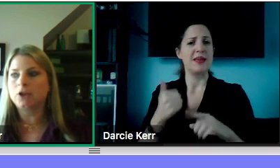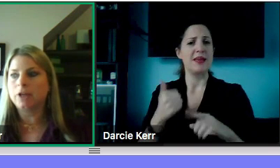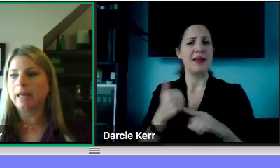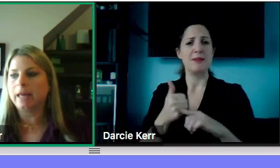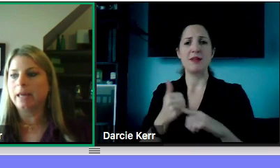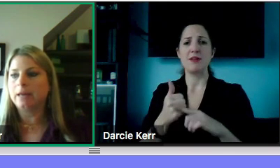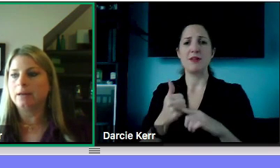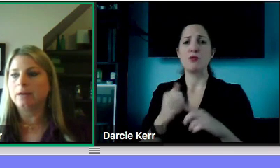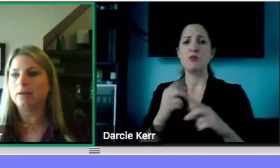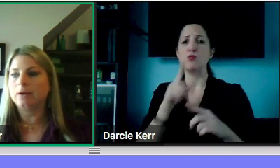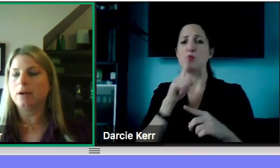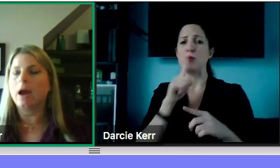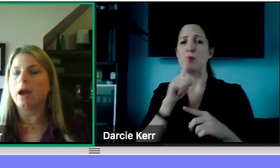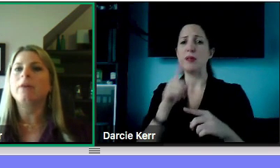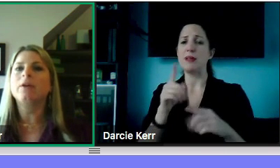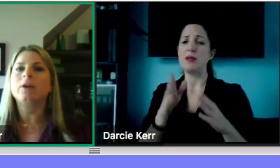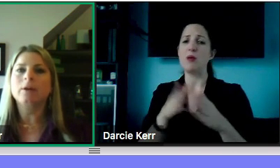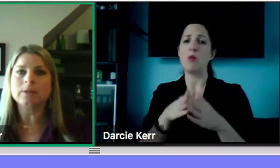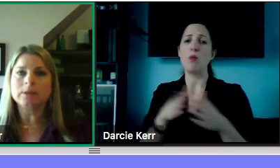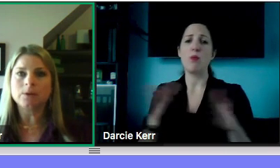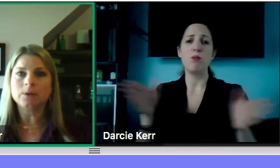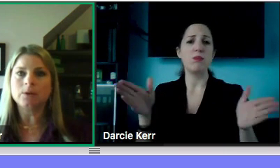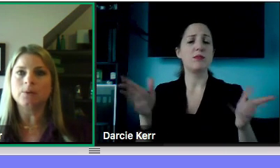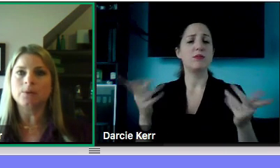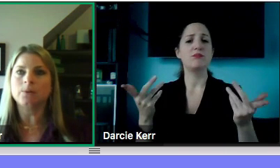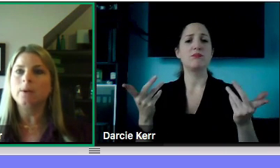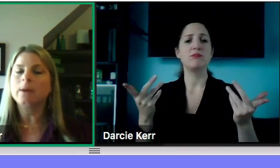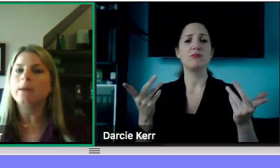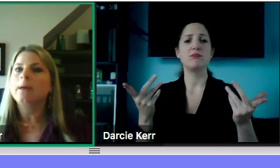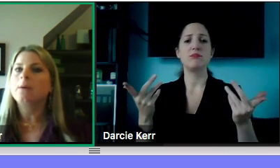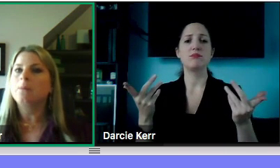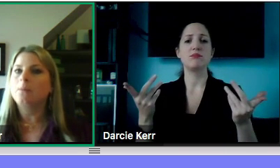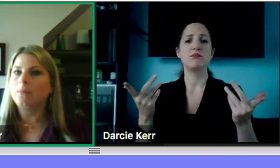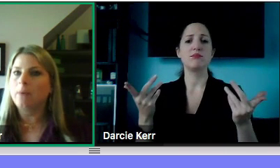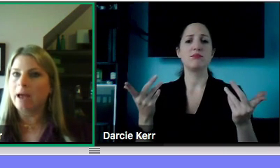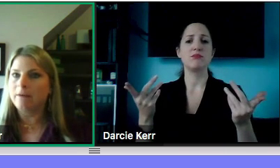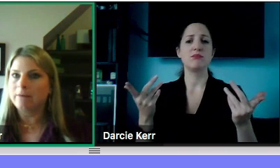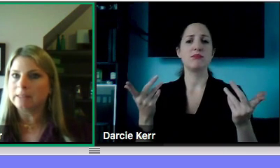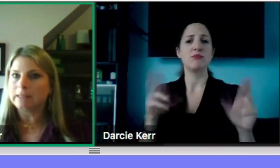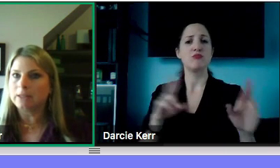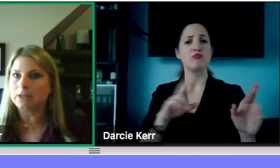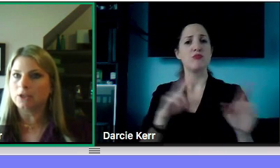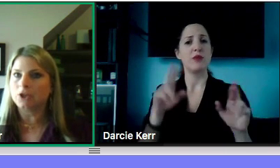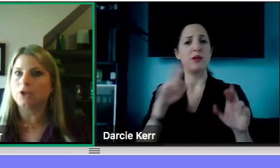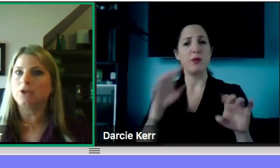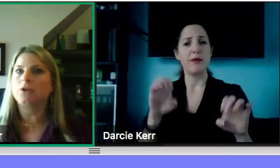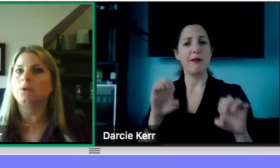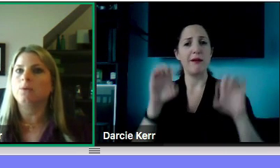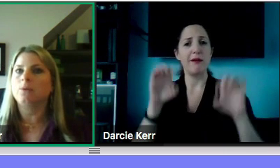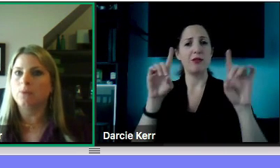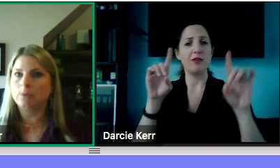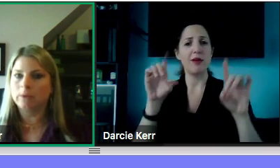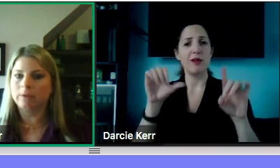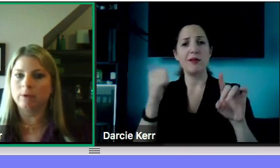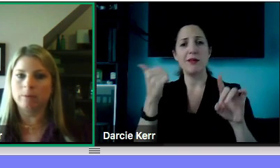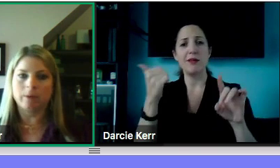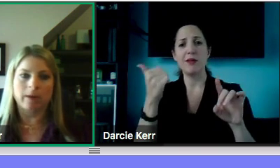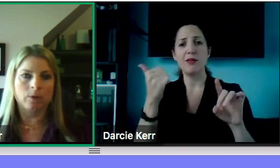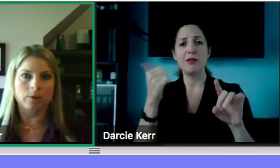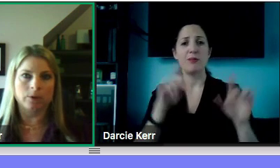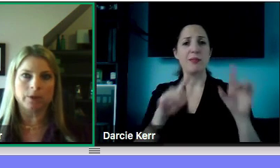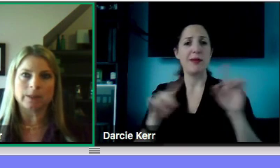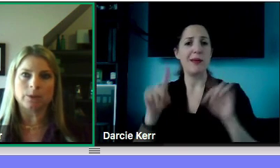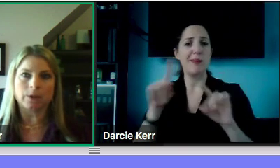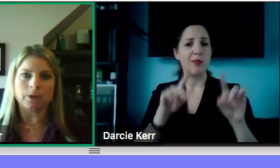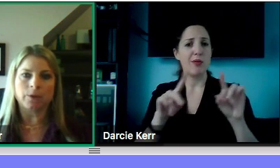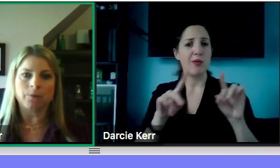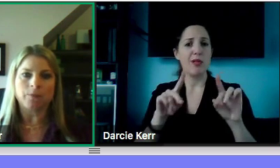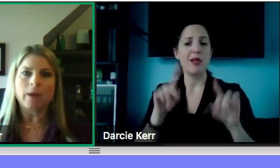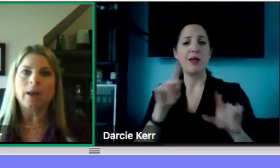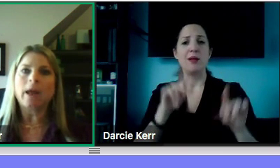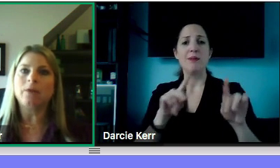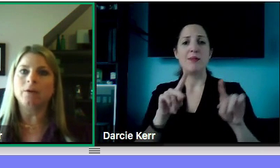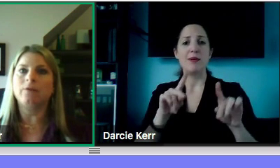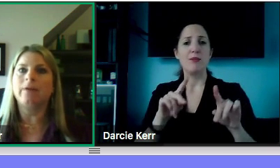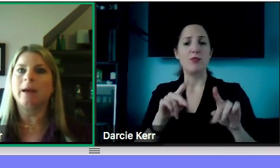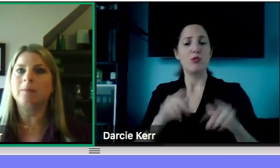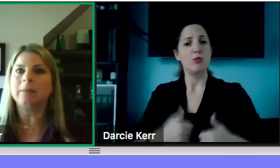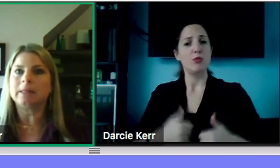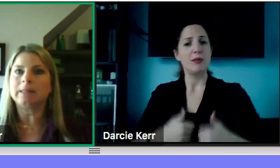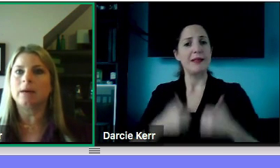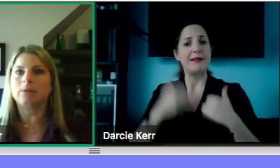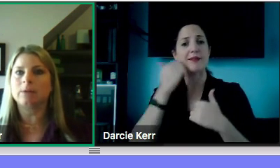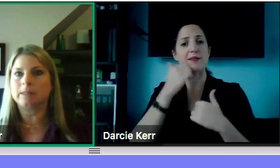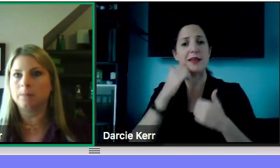to educate others who have this condition, who live with bipolar disorder, and